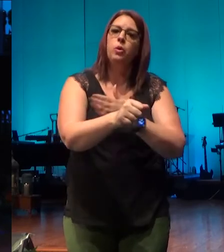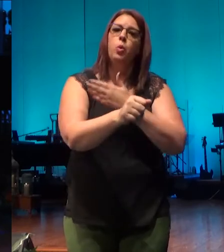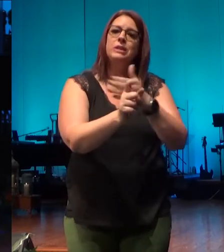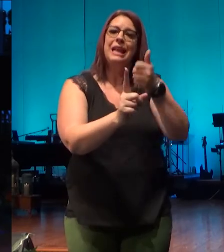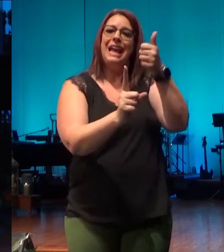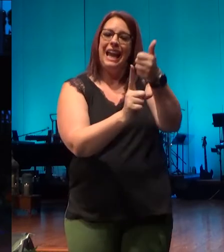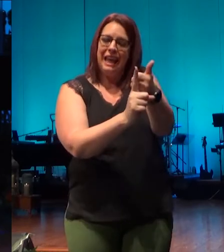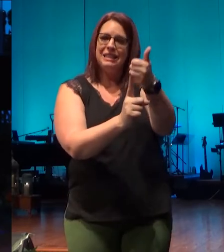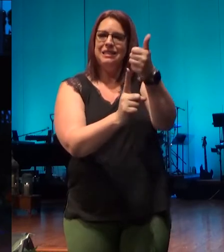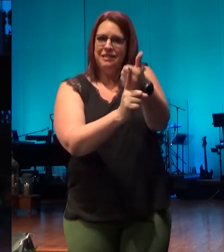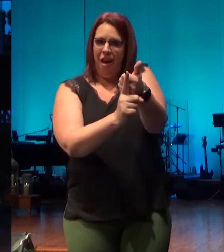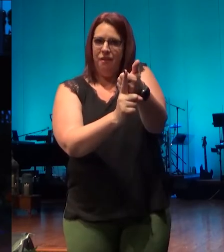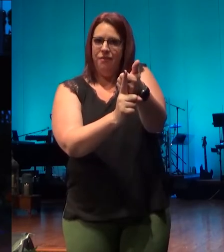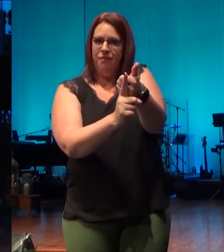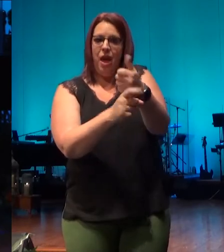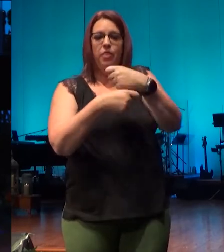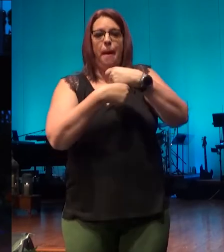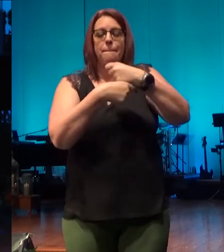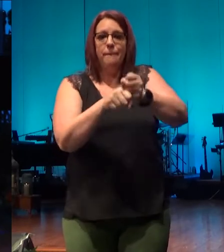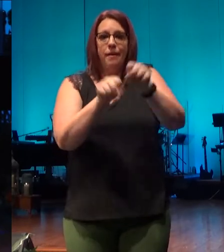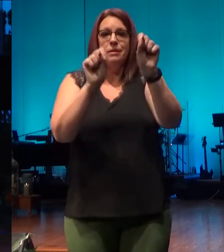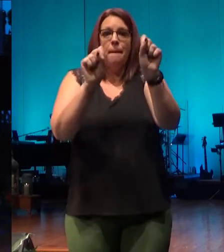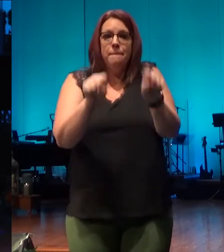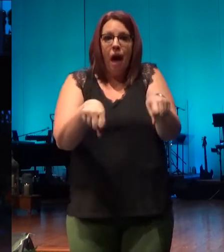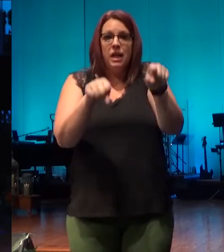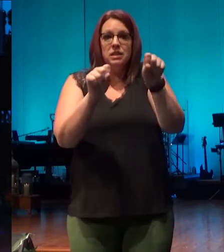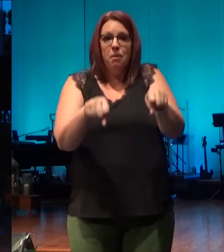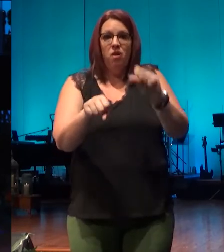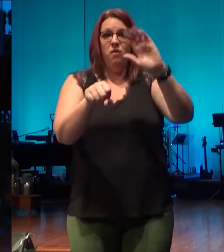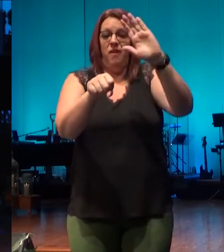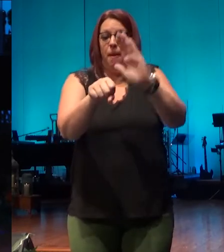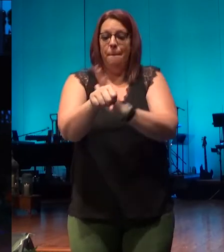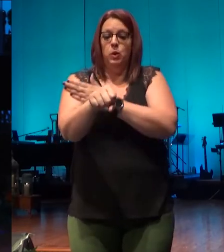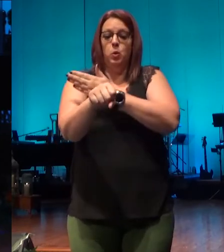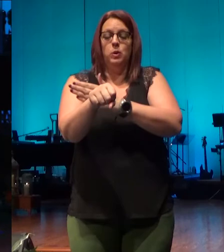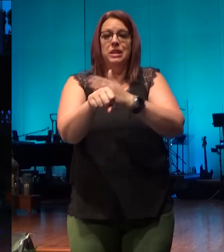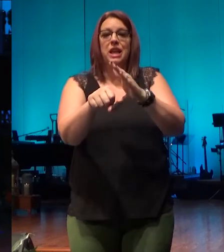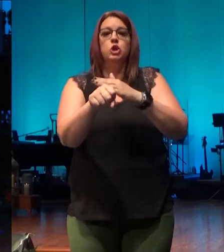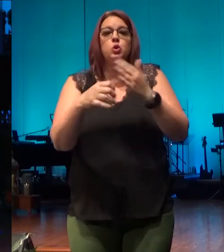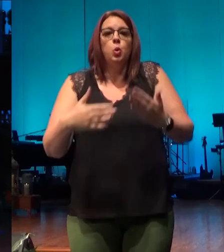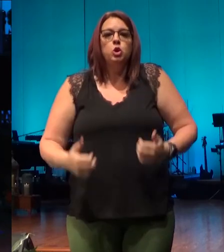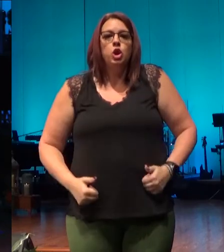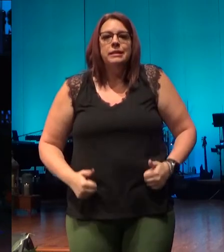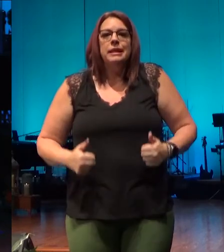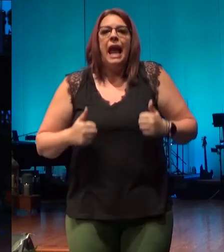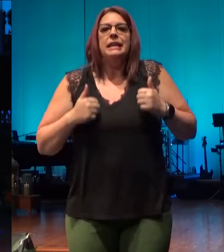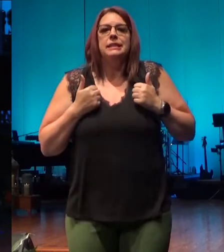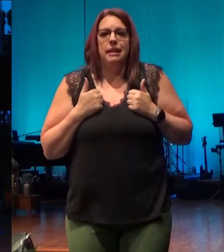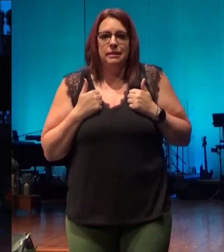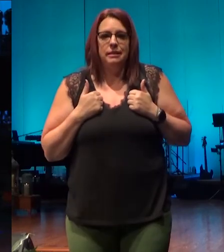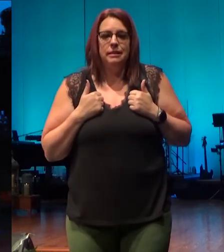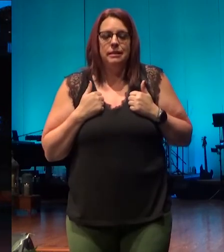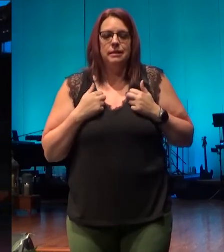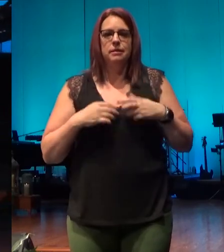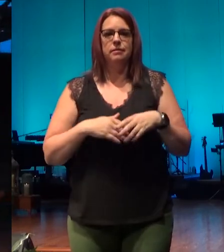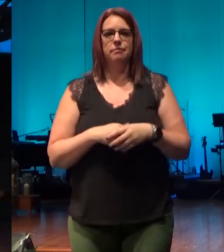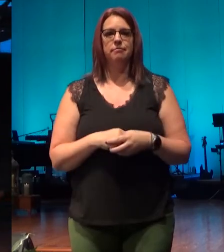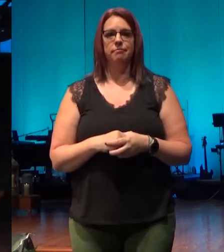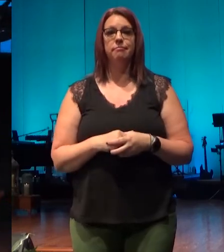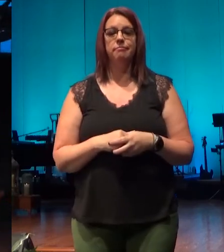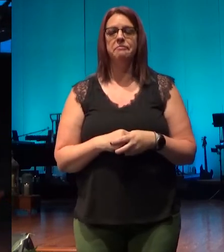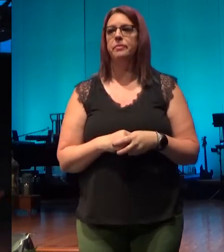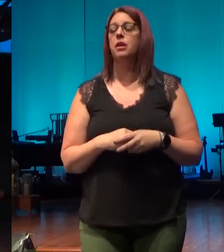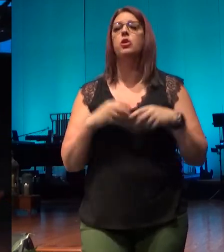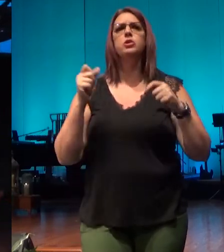it possible for the music to exist at all. See, conversation with